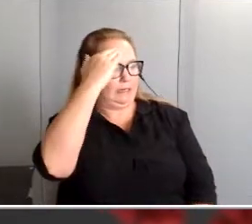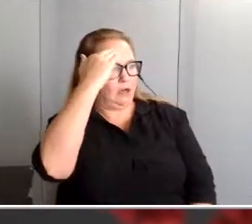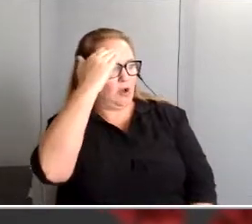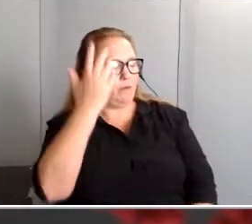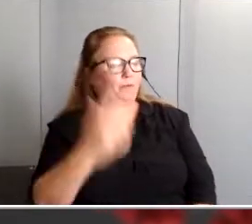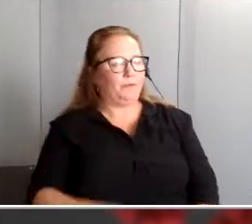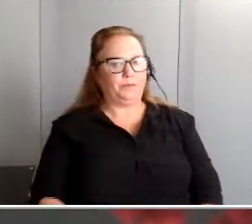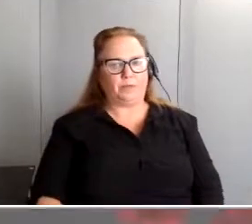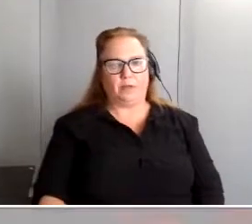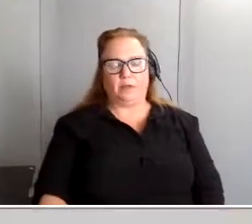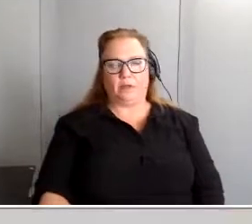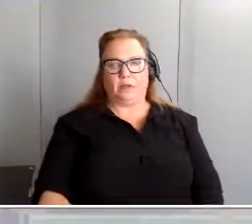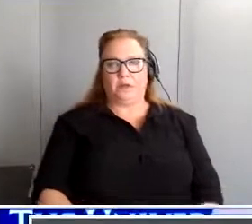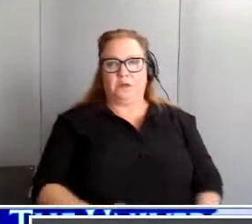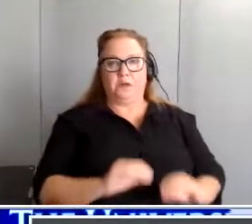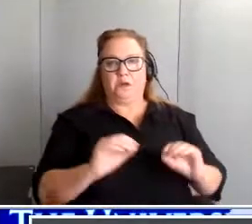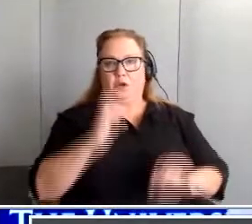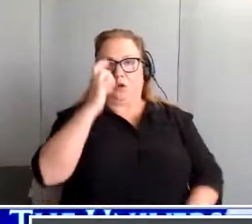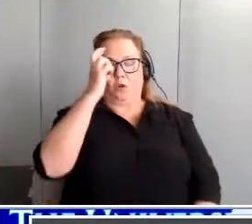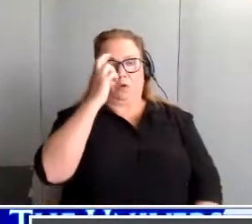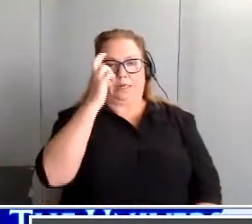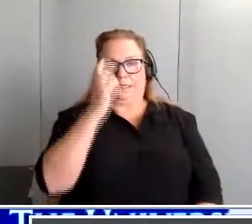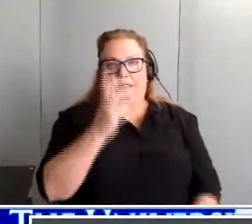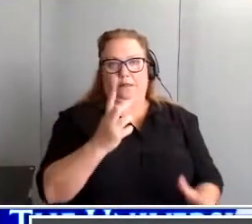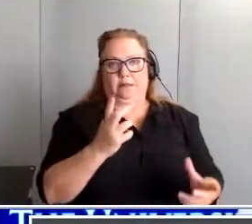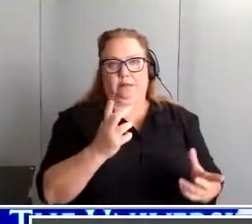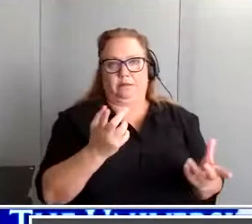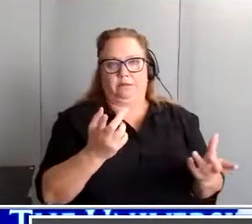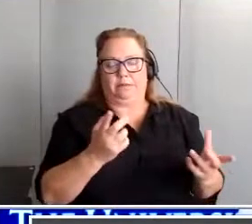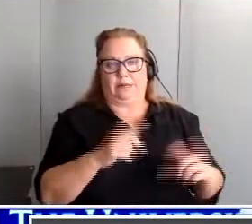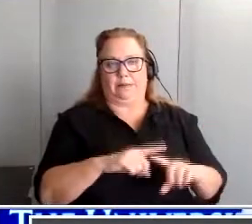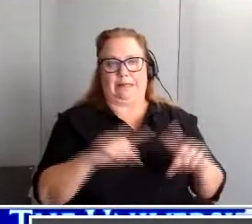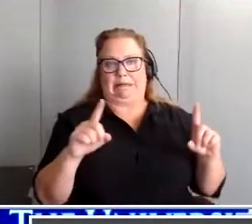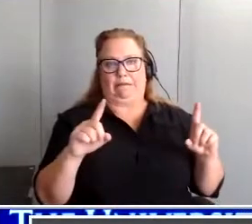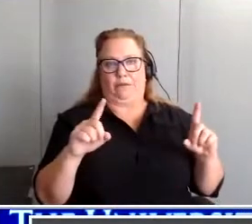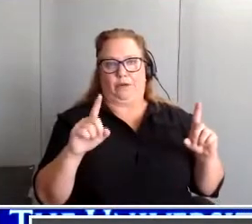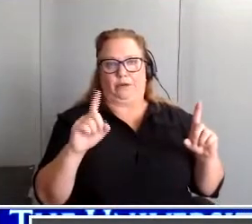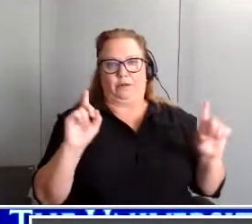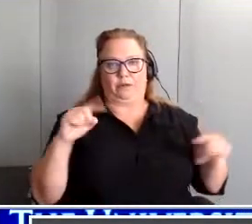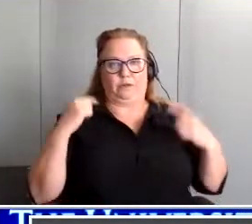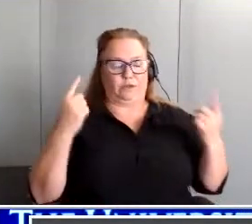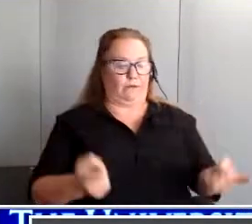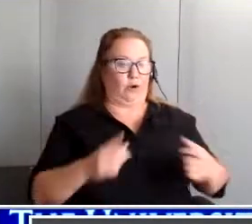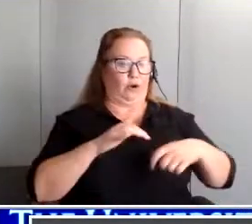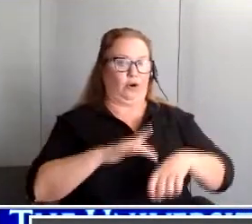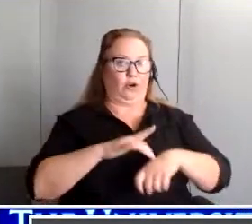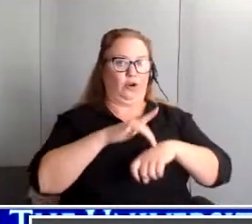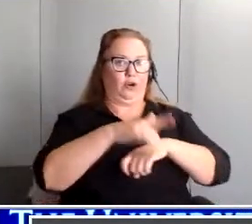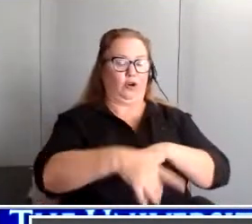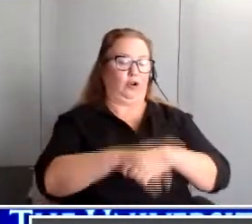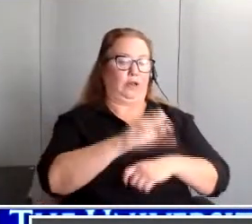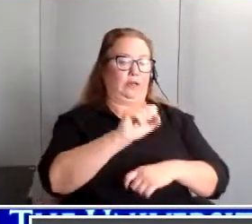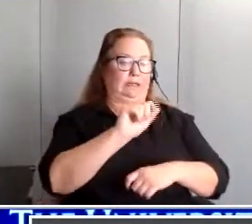no plausible reason why the mechanism would be different. So far in the early stages of